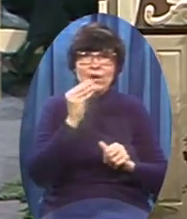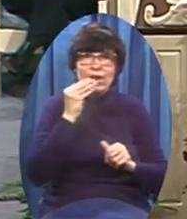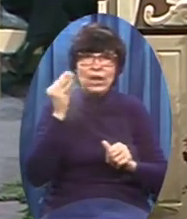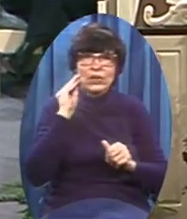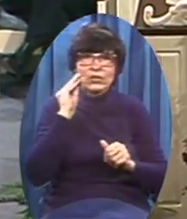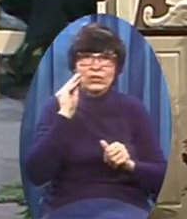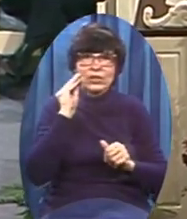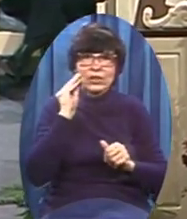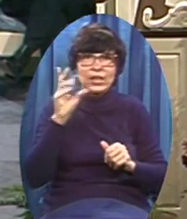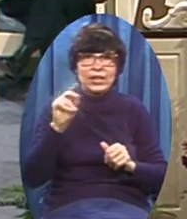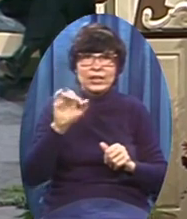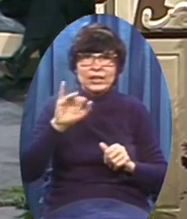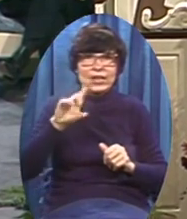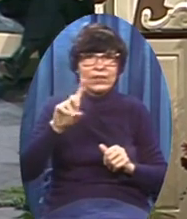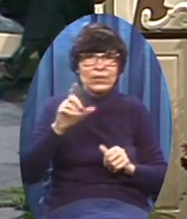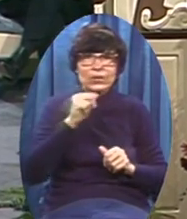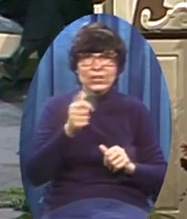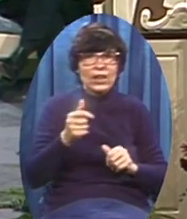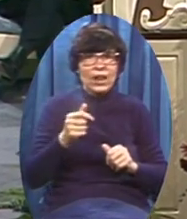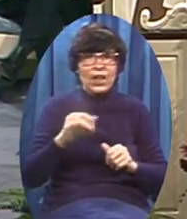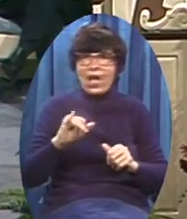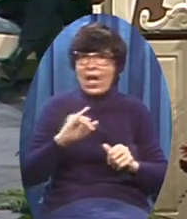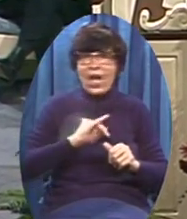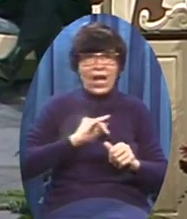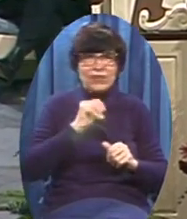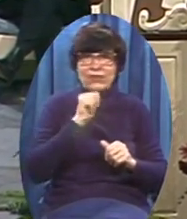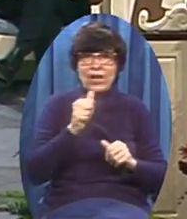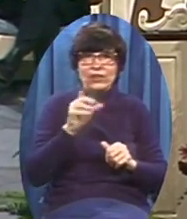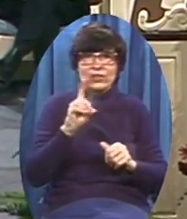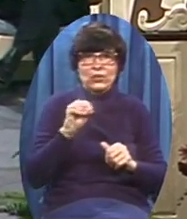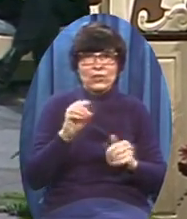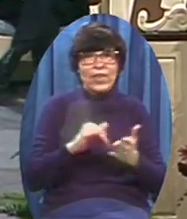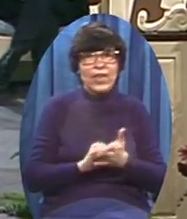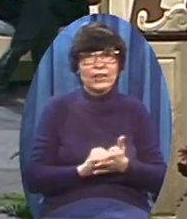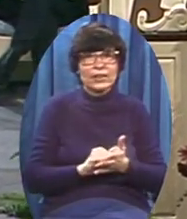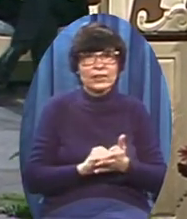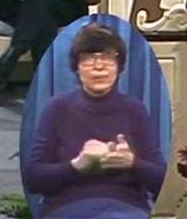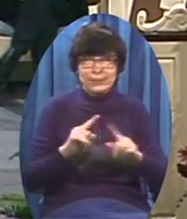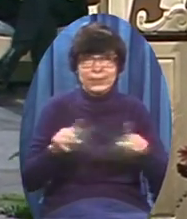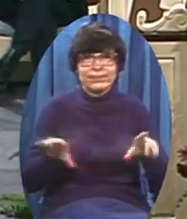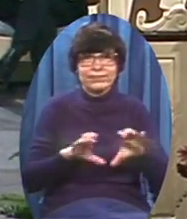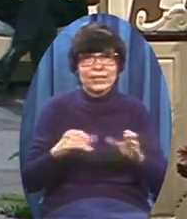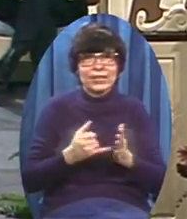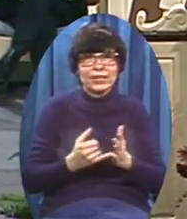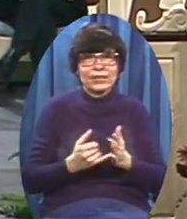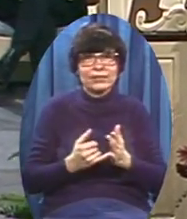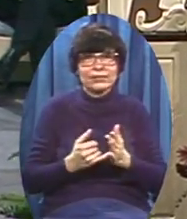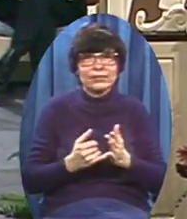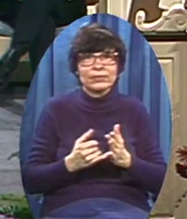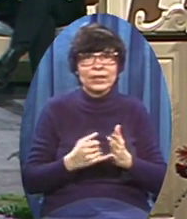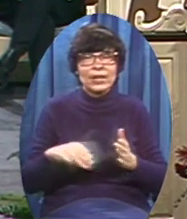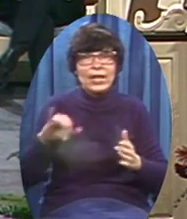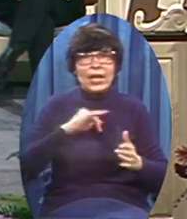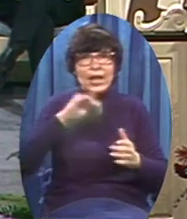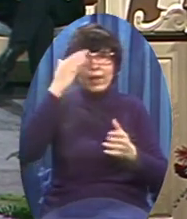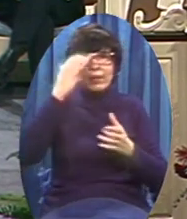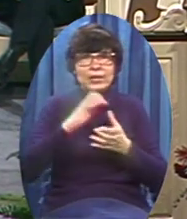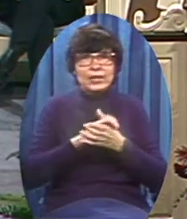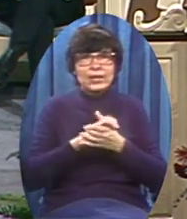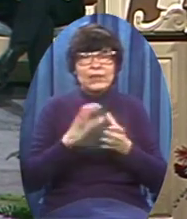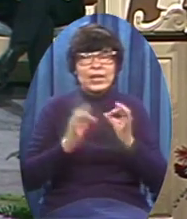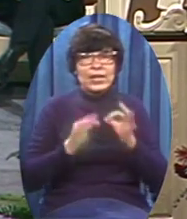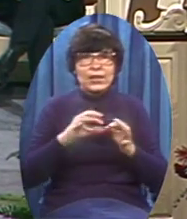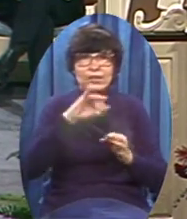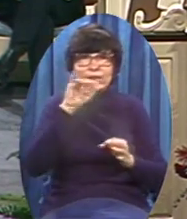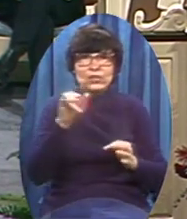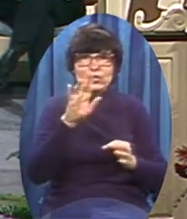dog, that he should do such a thing? But he did it. I've always believed that Judas, if Jesus Christ, or one of the disciples